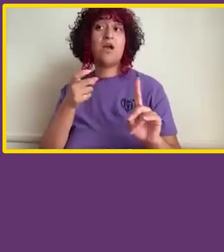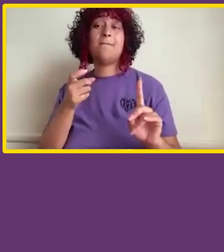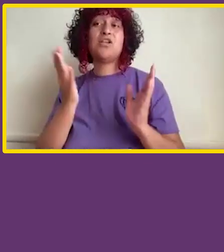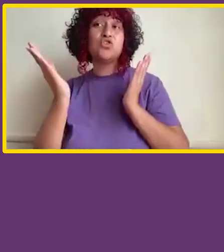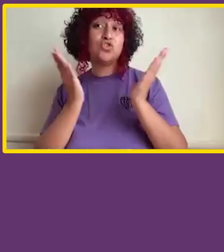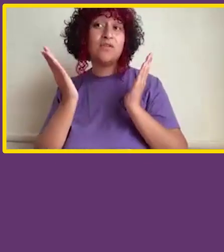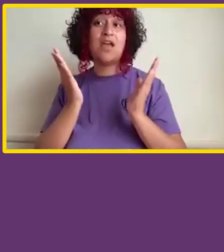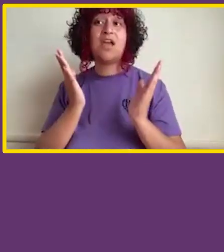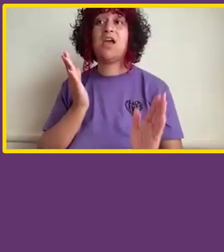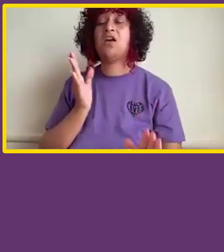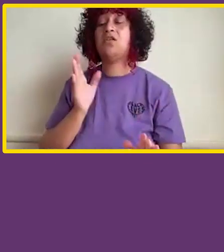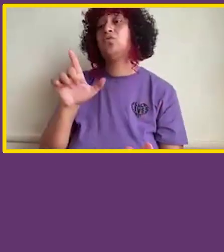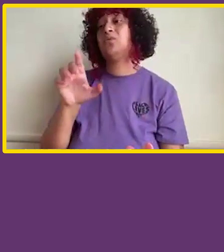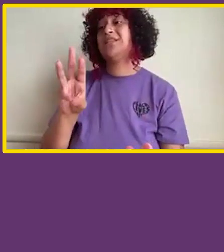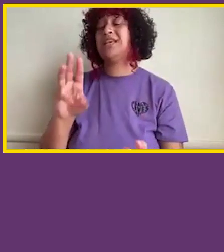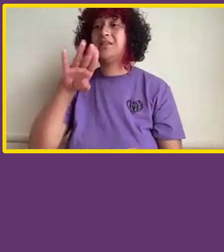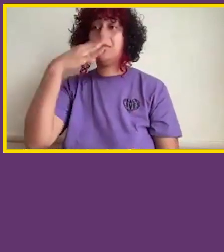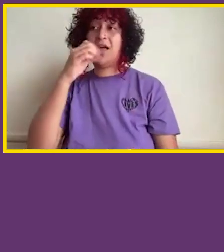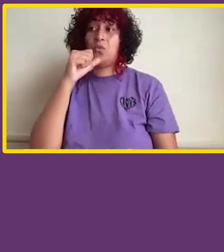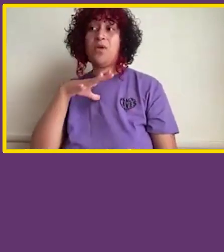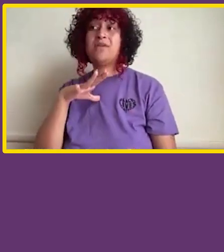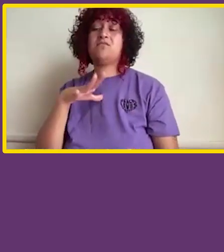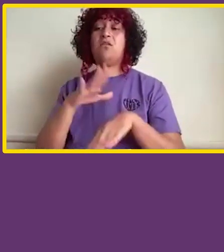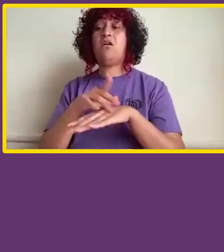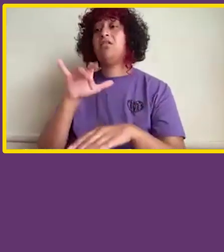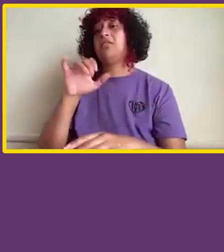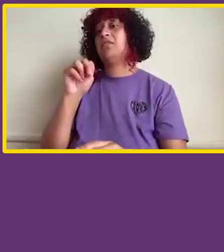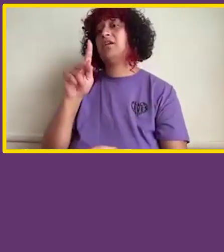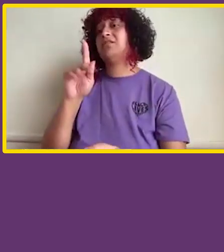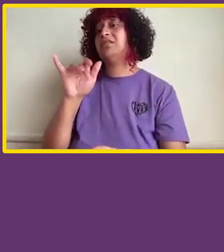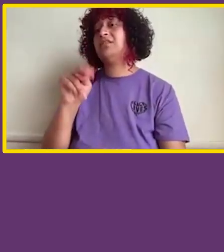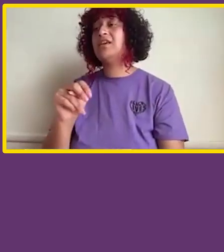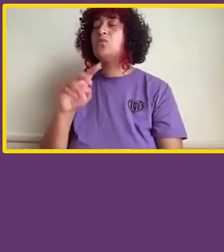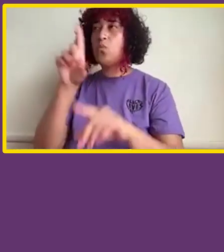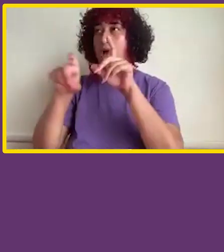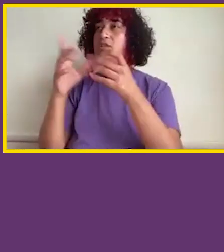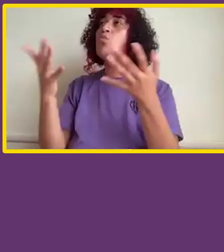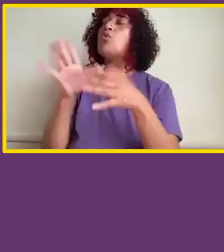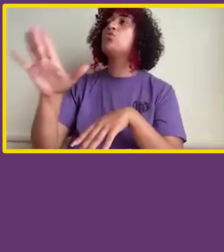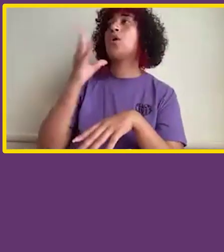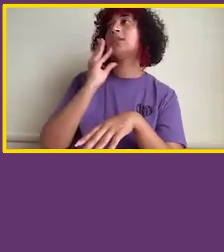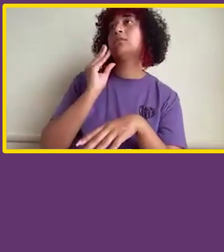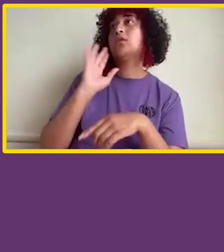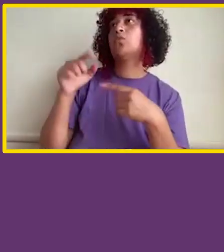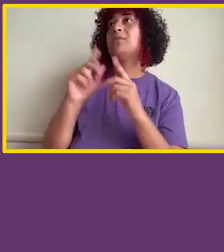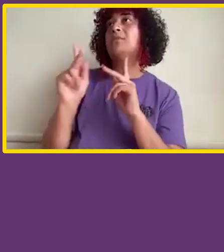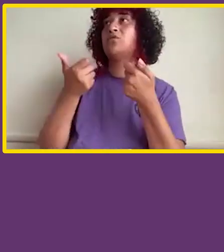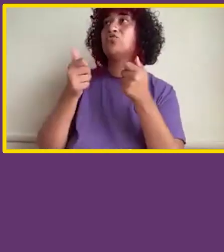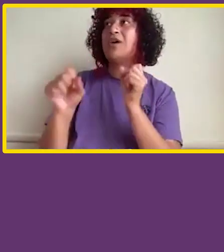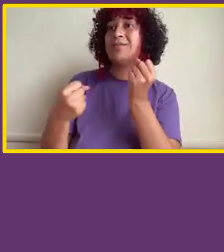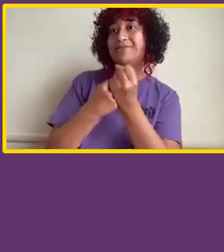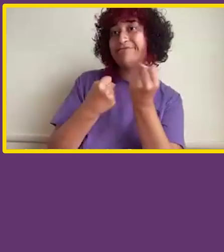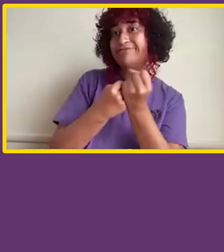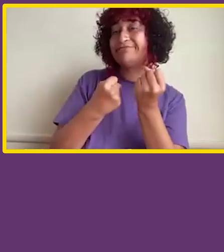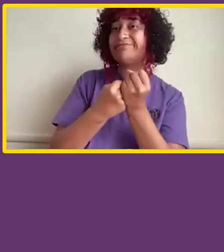of 26 Black women on LinkedIn asking, essentially, what are your experiences when people try to be allies and